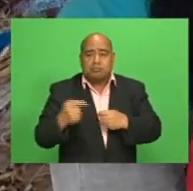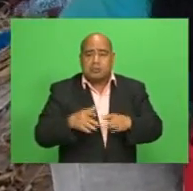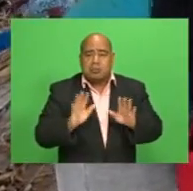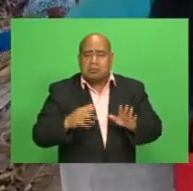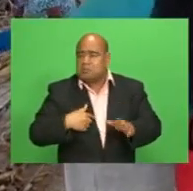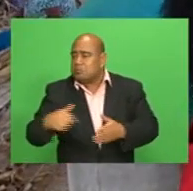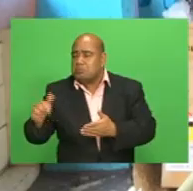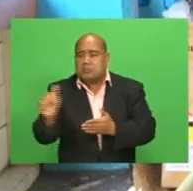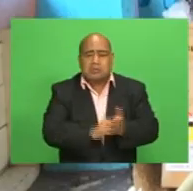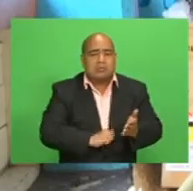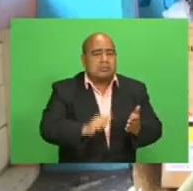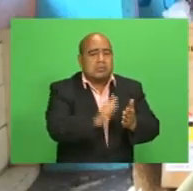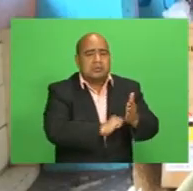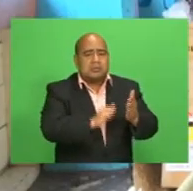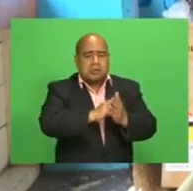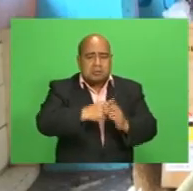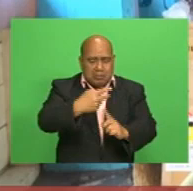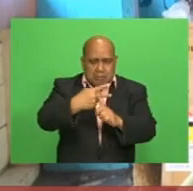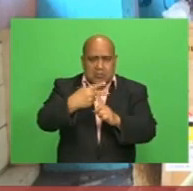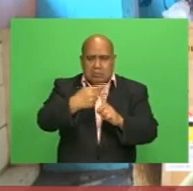taking advantage of them.